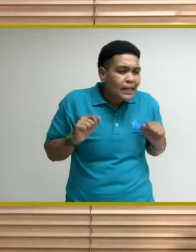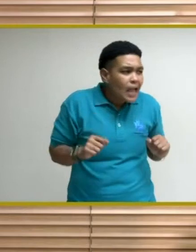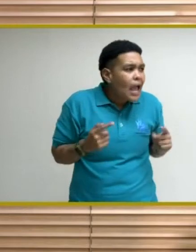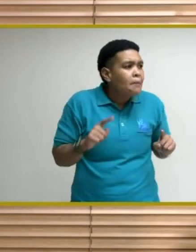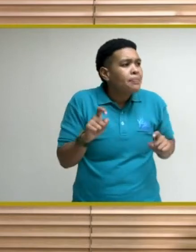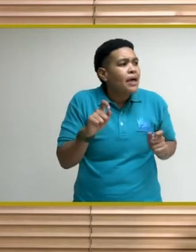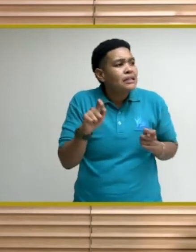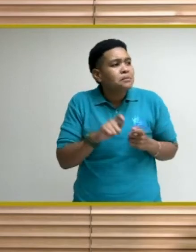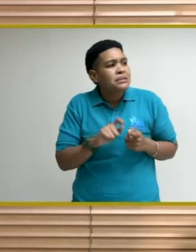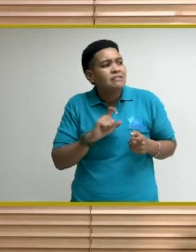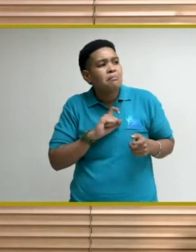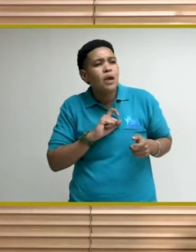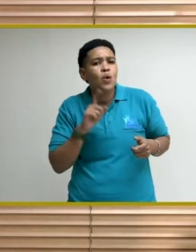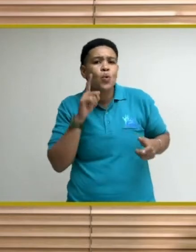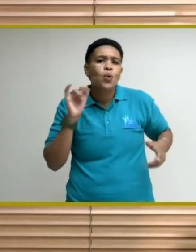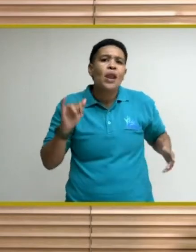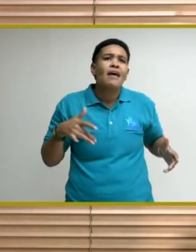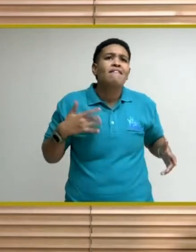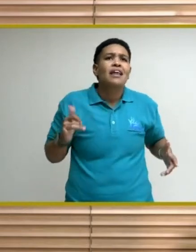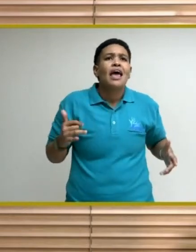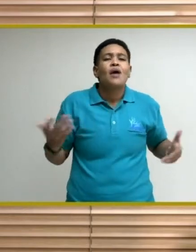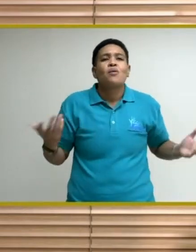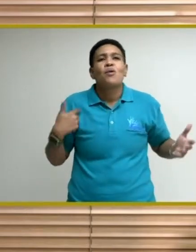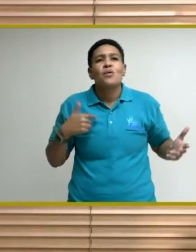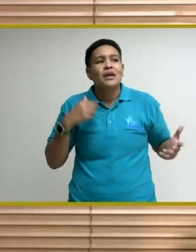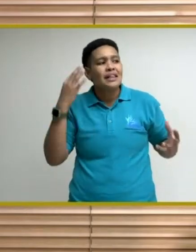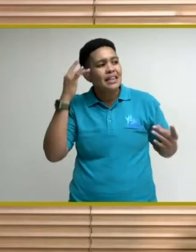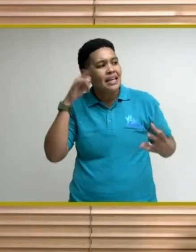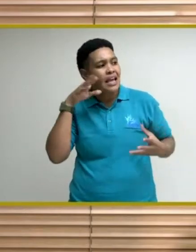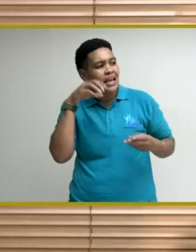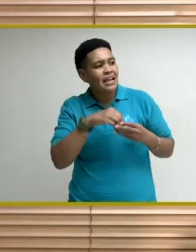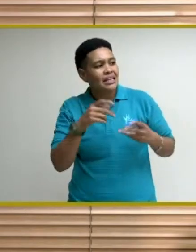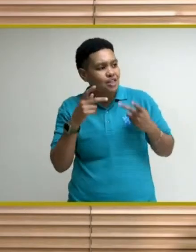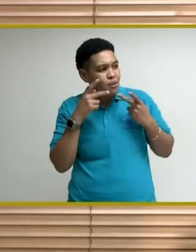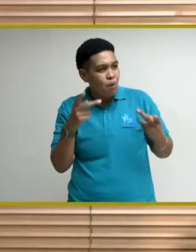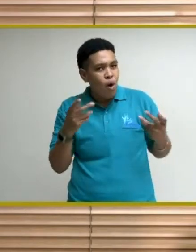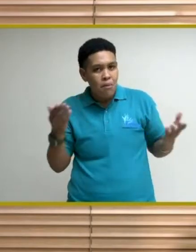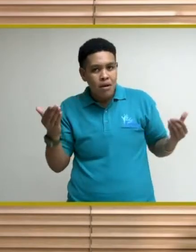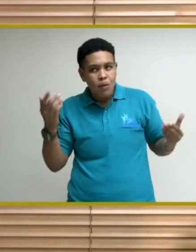medal. We're thinking of engaging the public